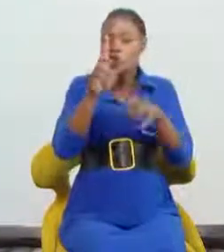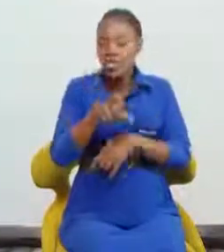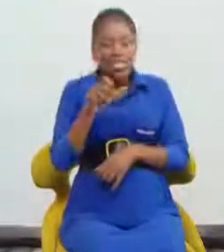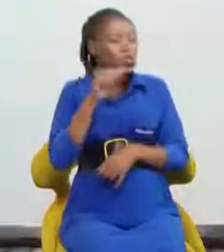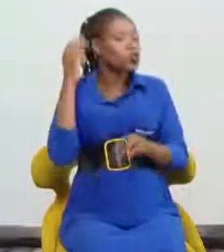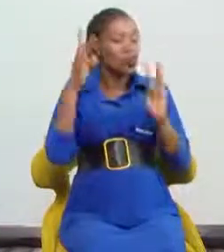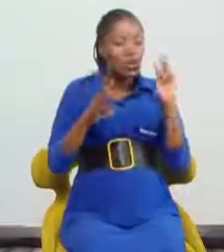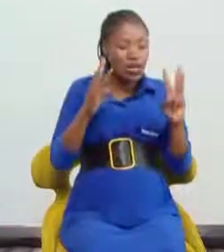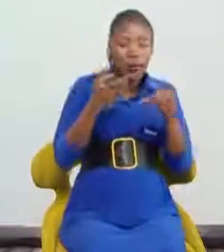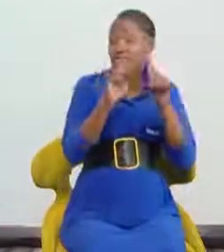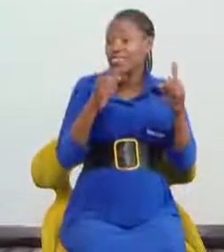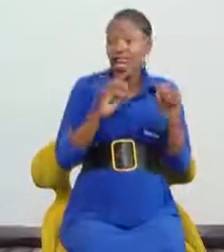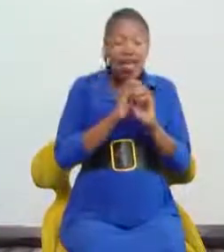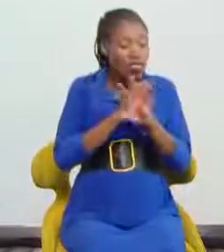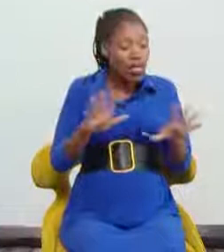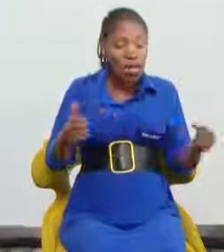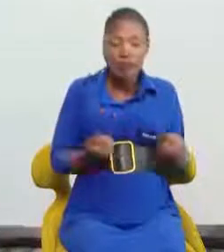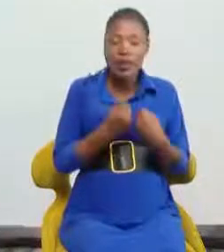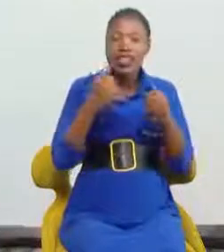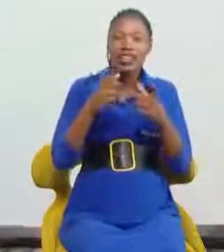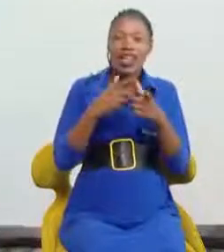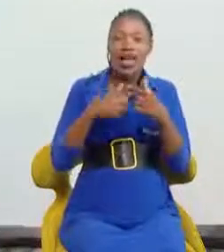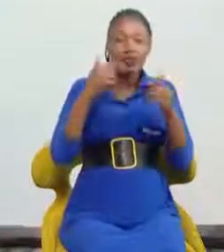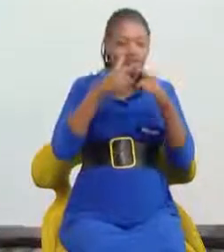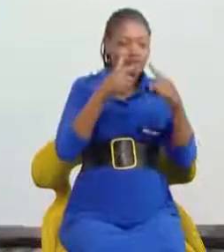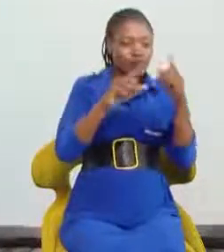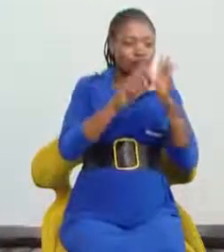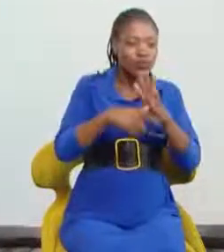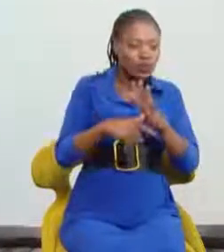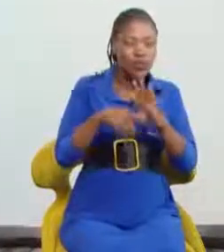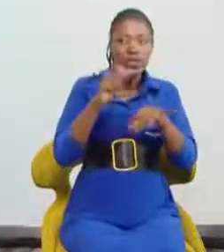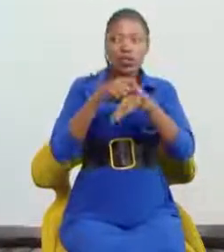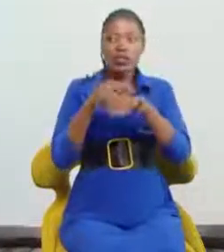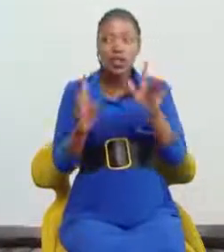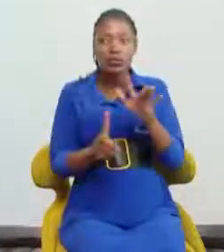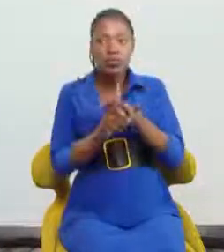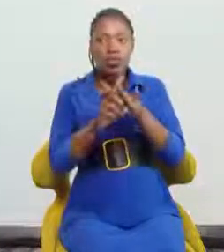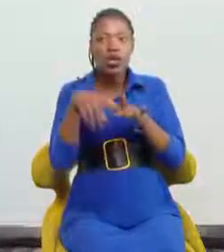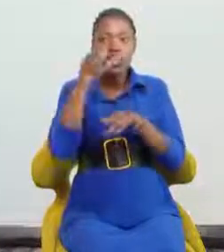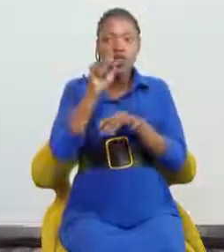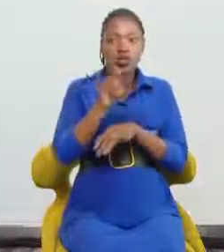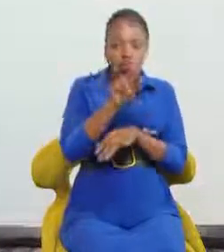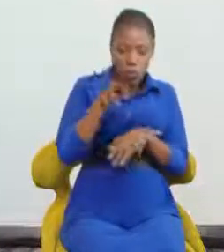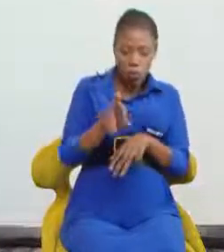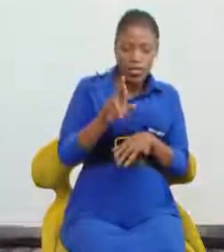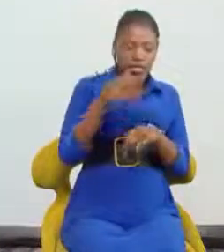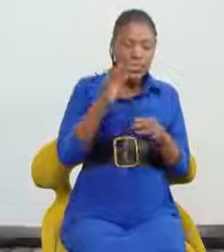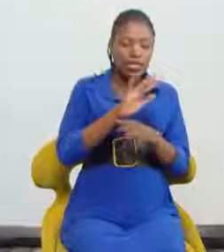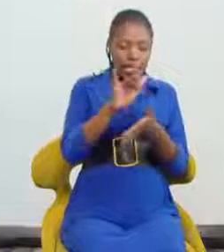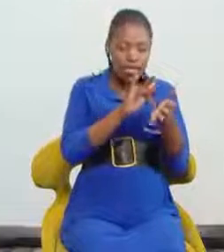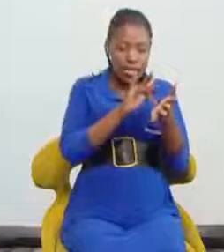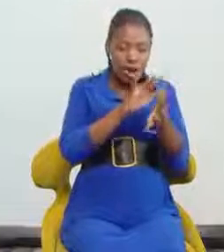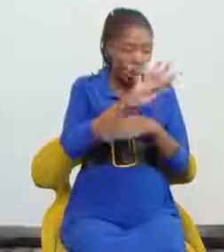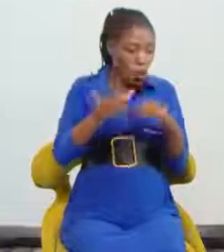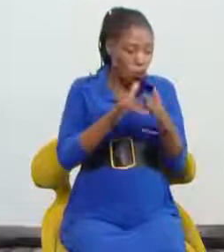actually, nothing was happening. And then a few years later, when we created a support center in this university, all of a